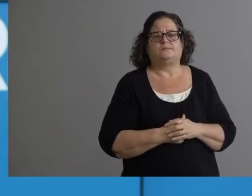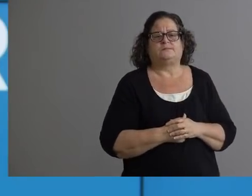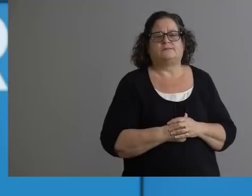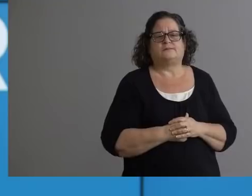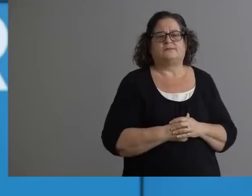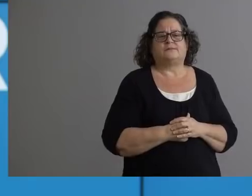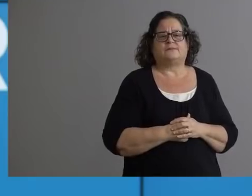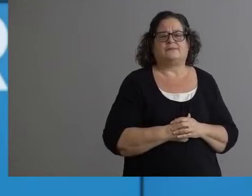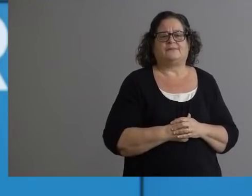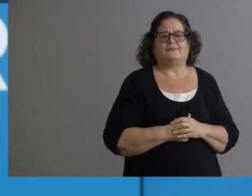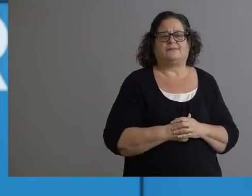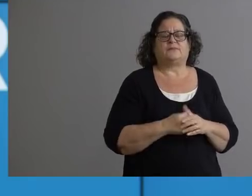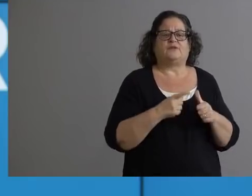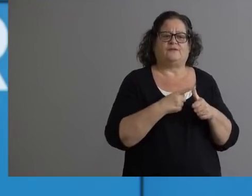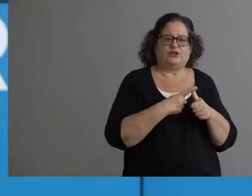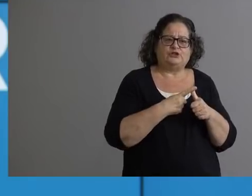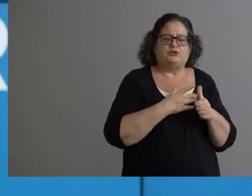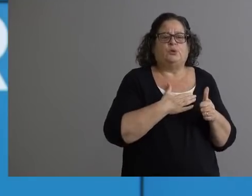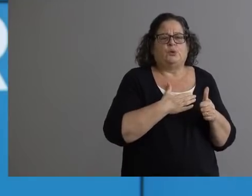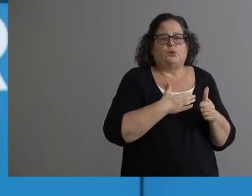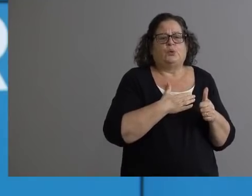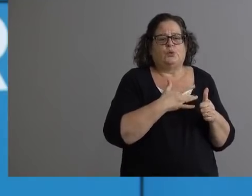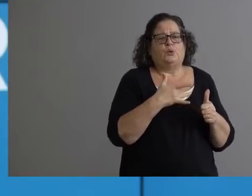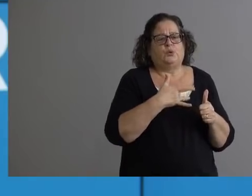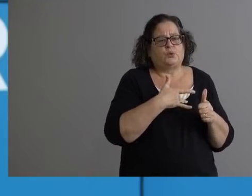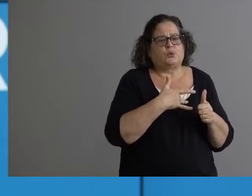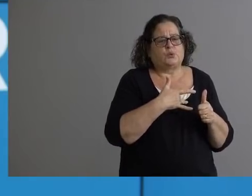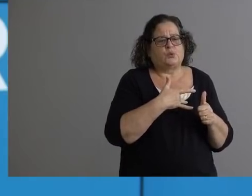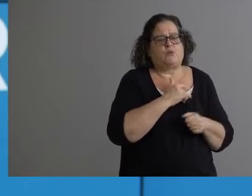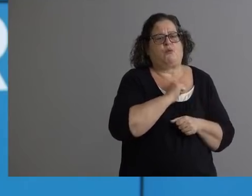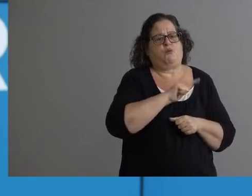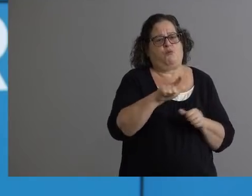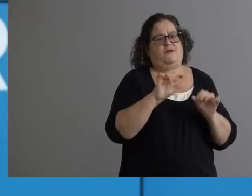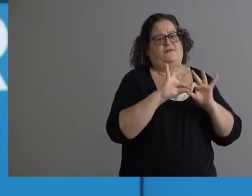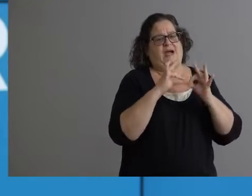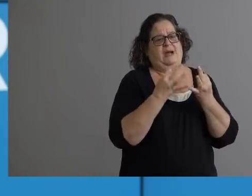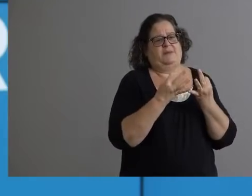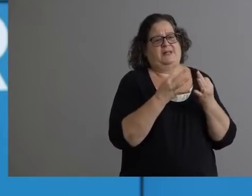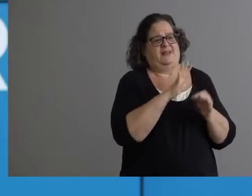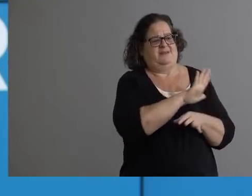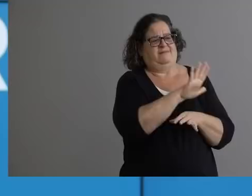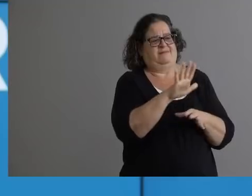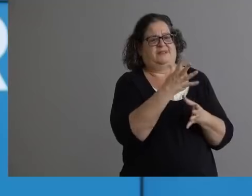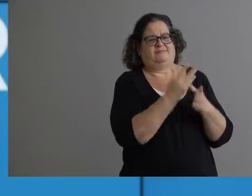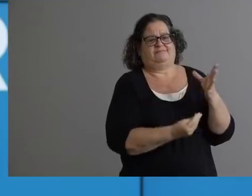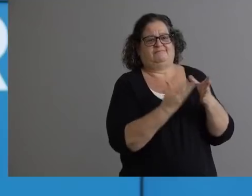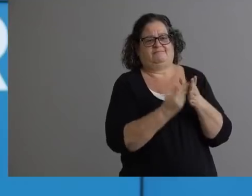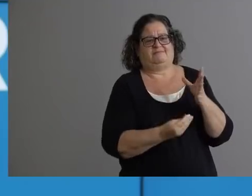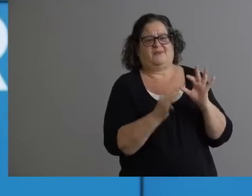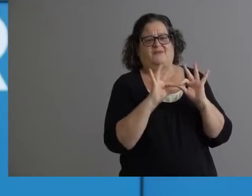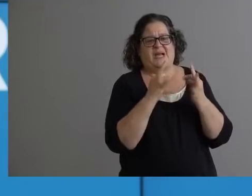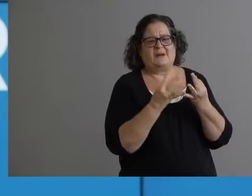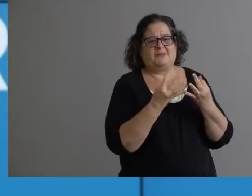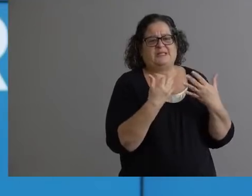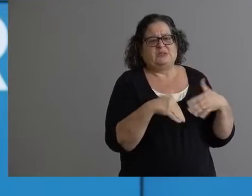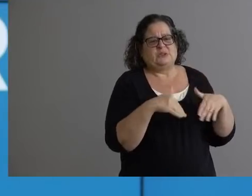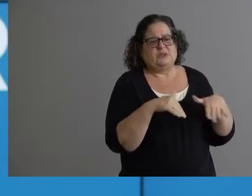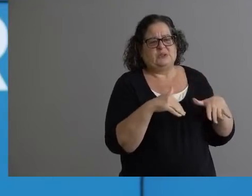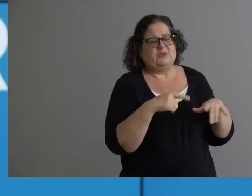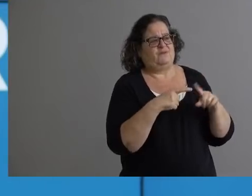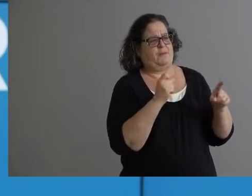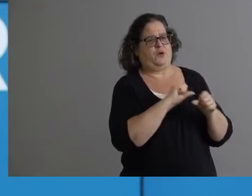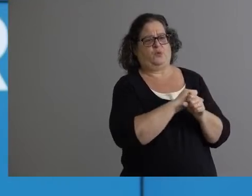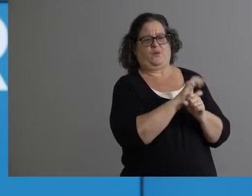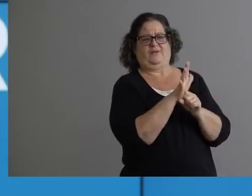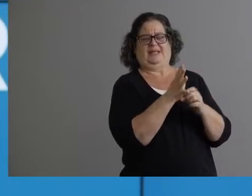Arizona or across the country from COVID-19. And we want to do everything we